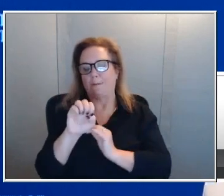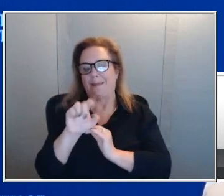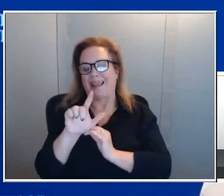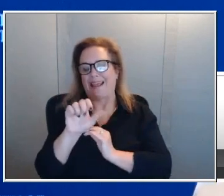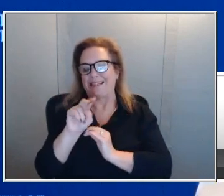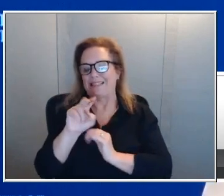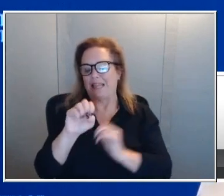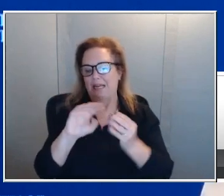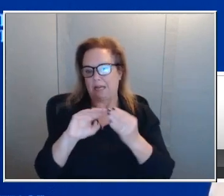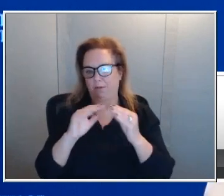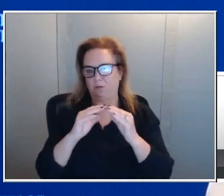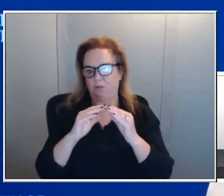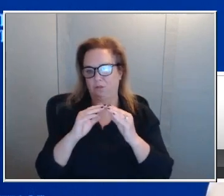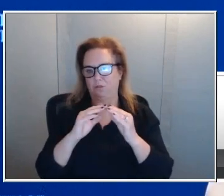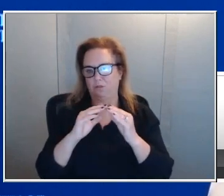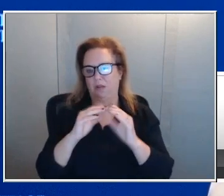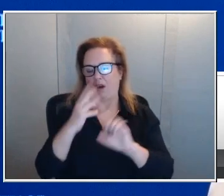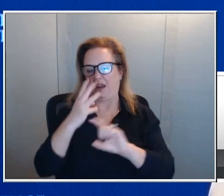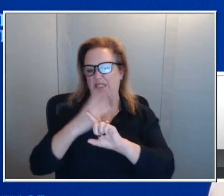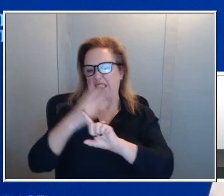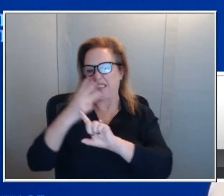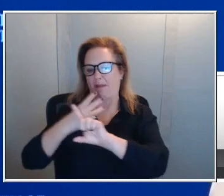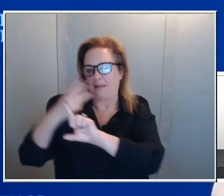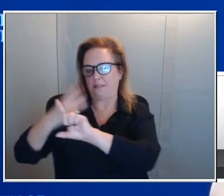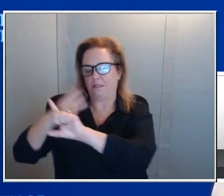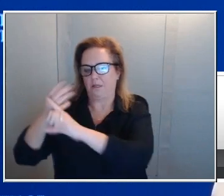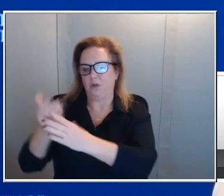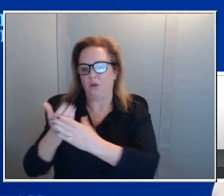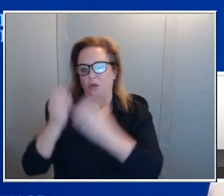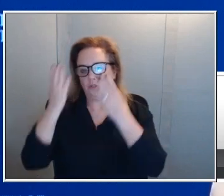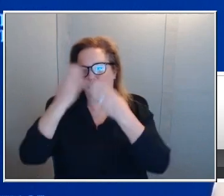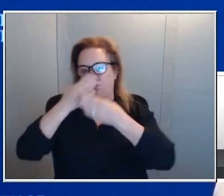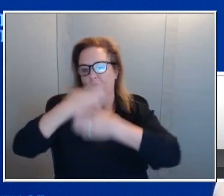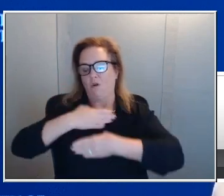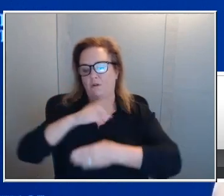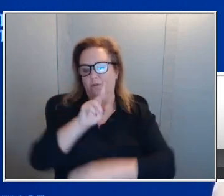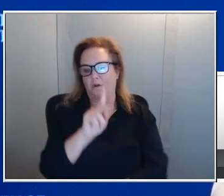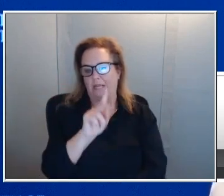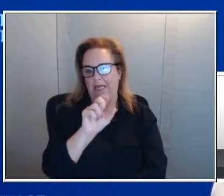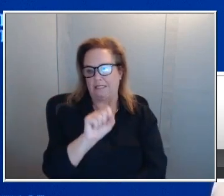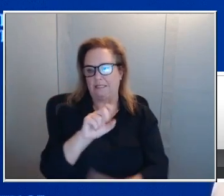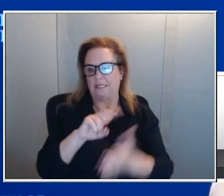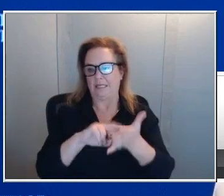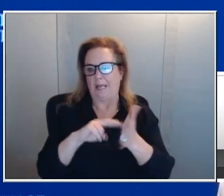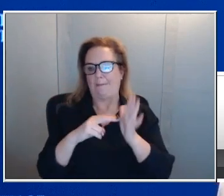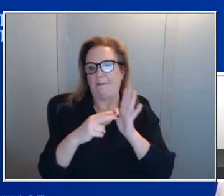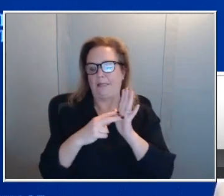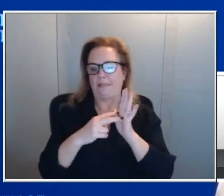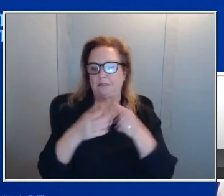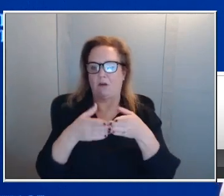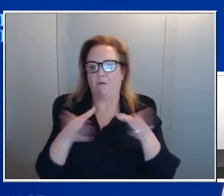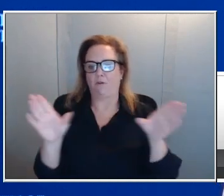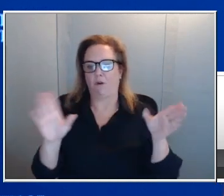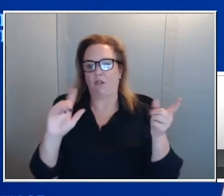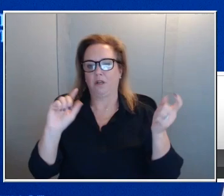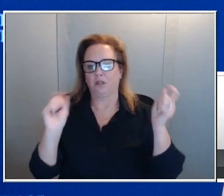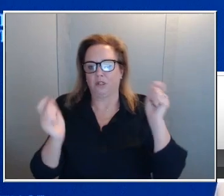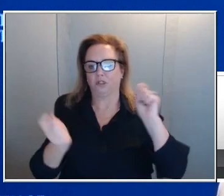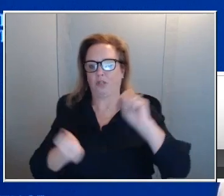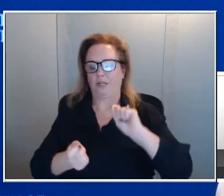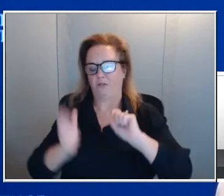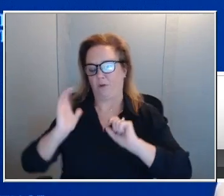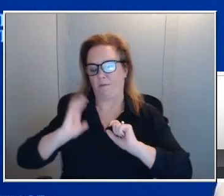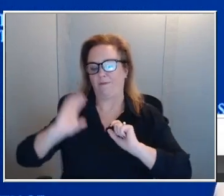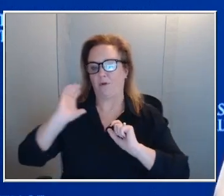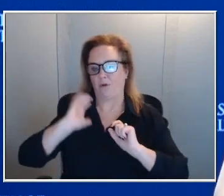are updated every 6 months. And so when you see that dark for the Kansas, that means that it is overall changed from what it had been